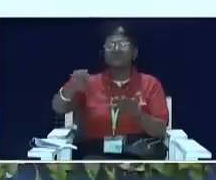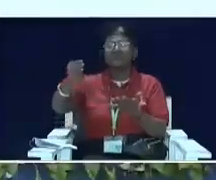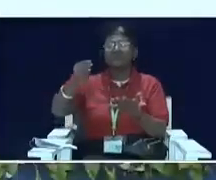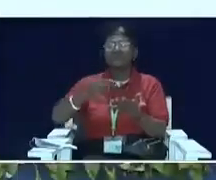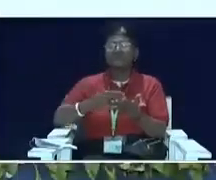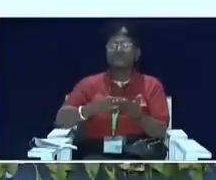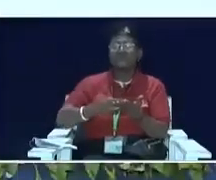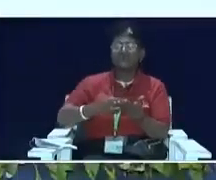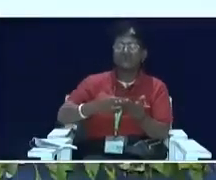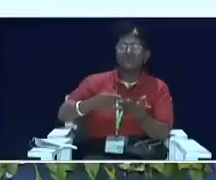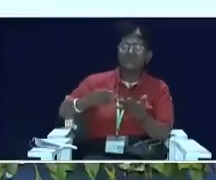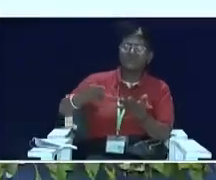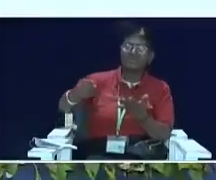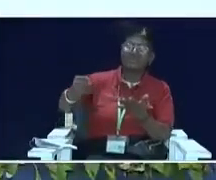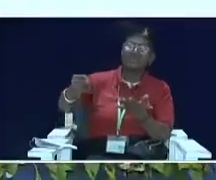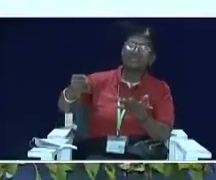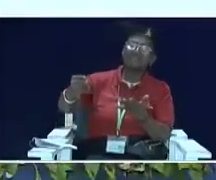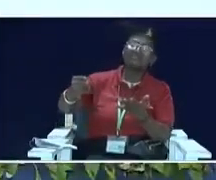holy.